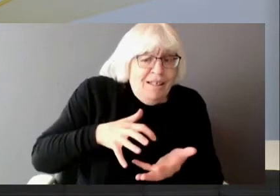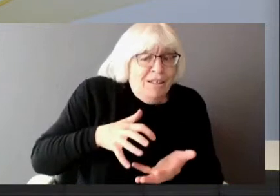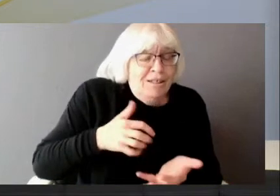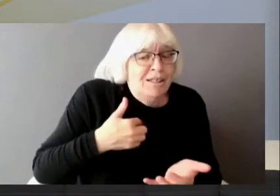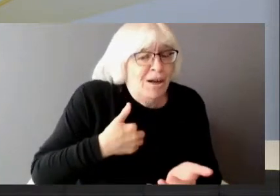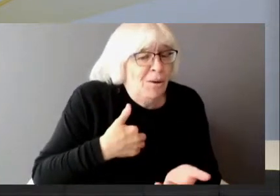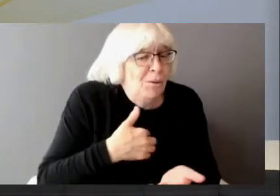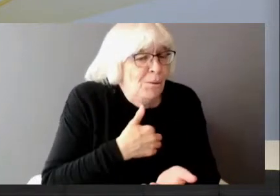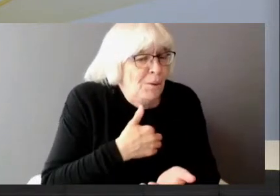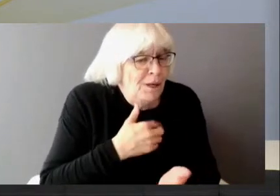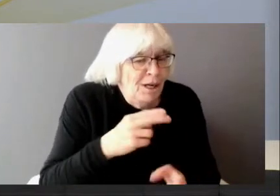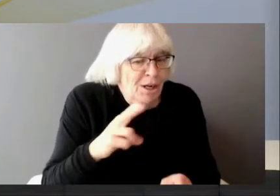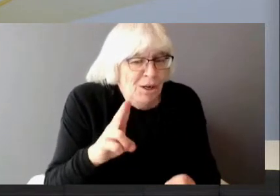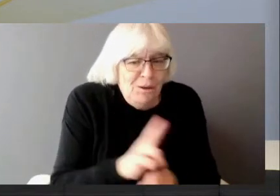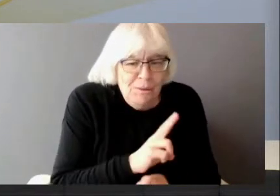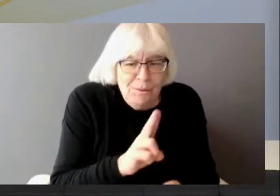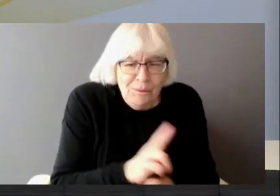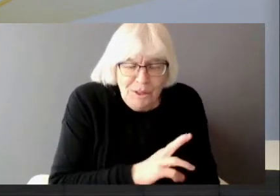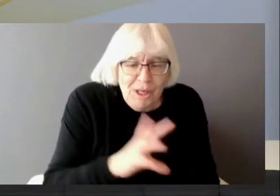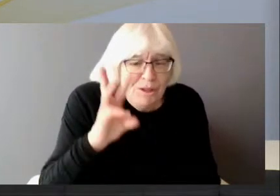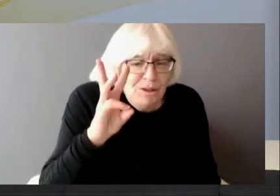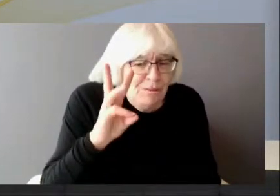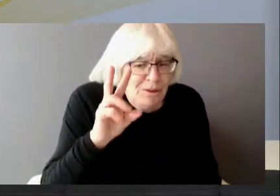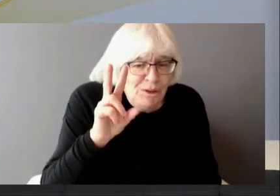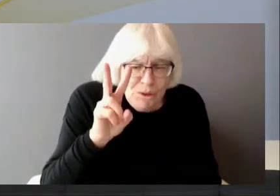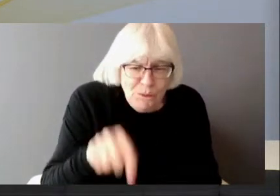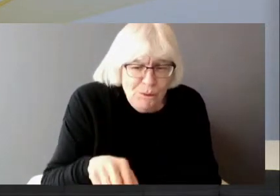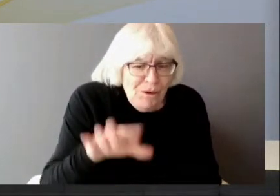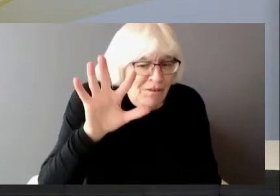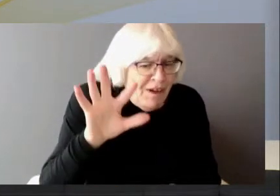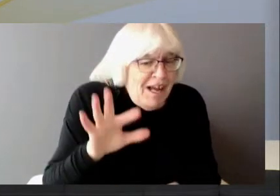2.5% of those tests received, and